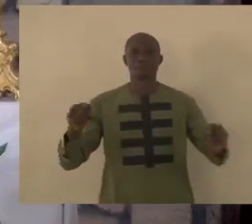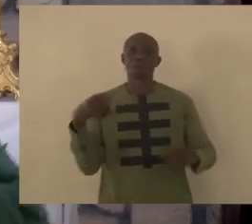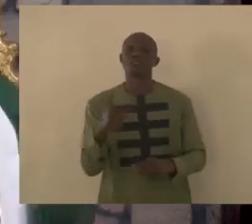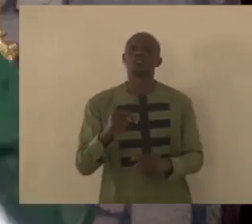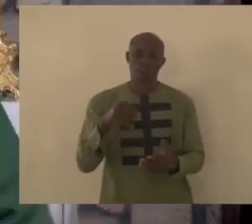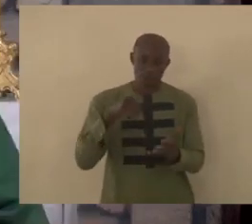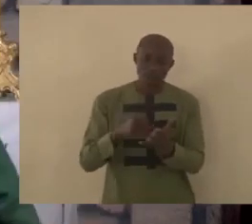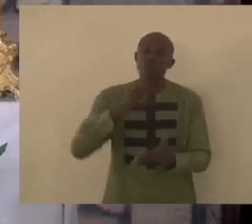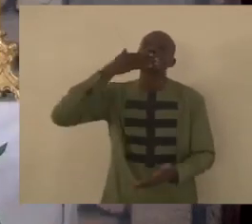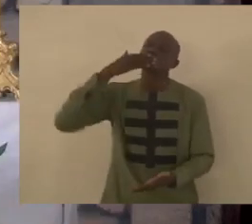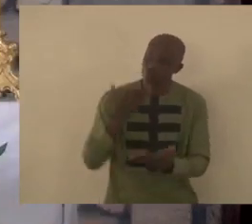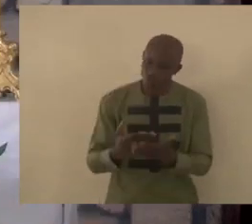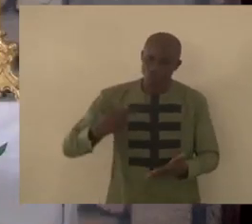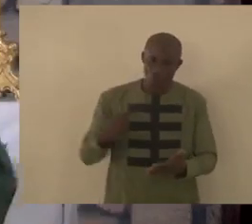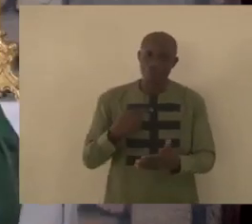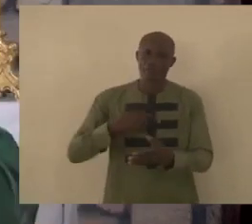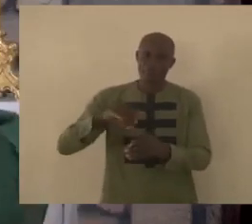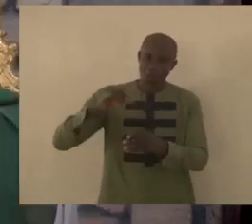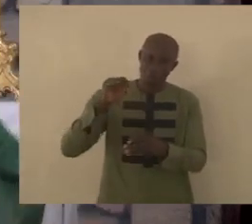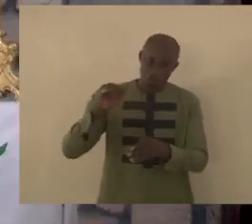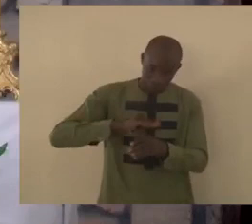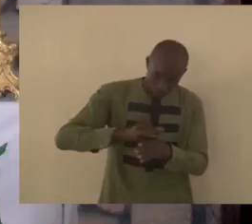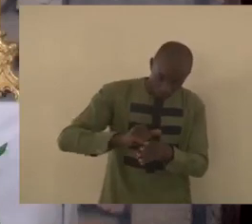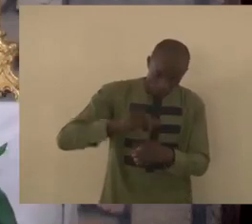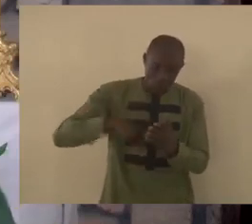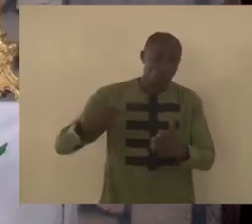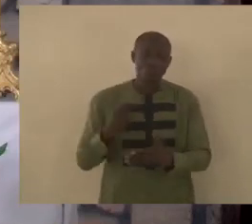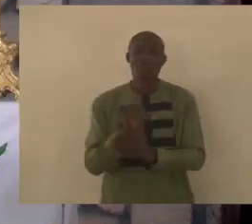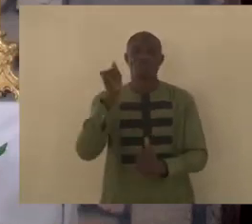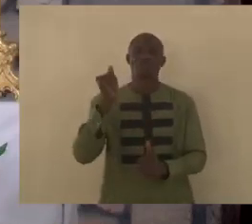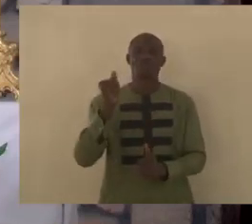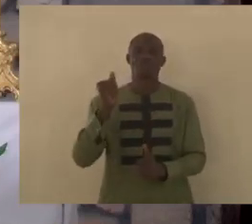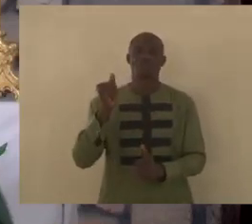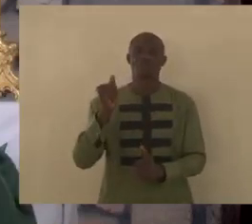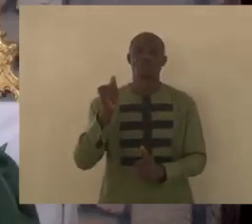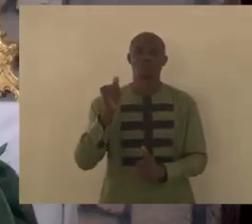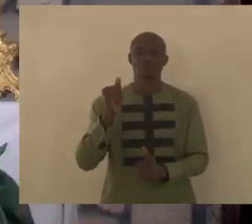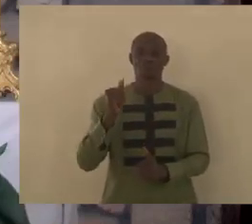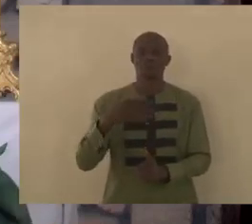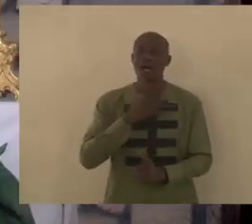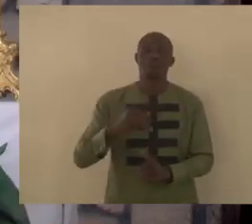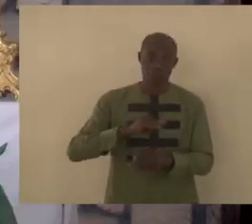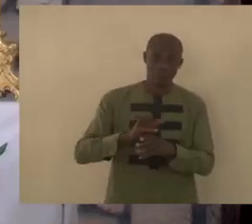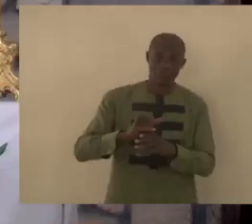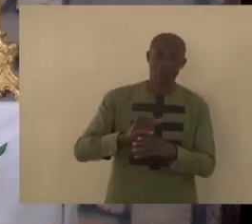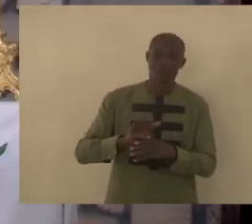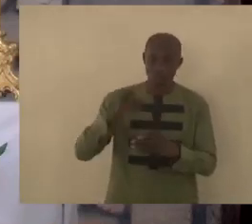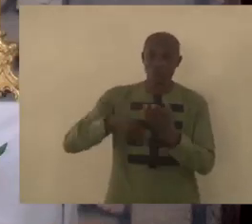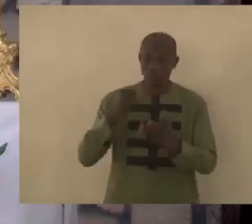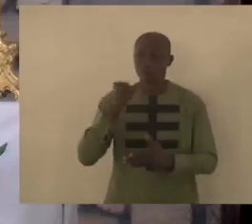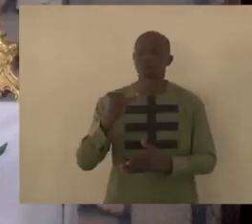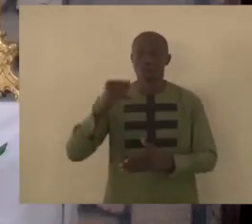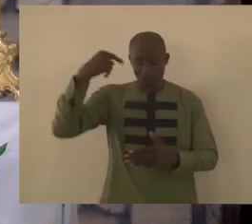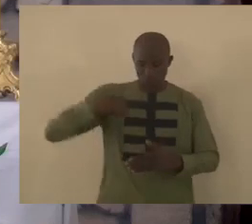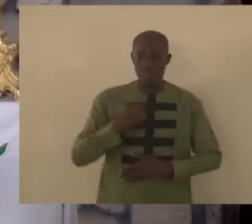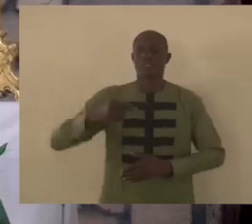good that we practice, we preach what we believe to be the truth. And not only that, we also do what? We practice